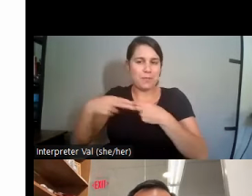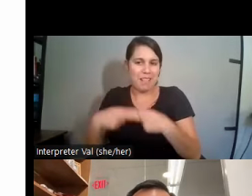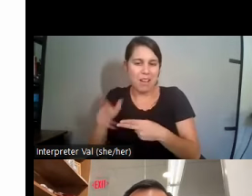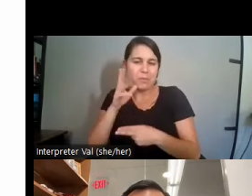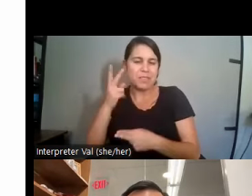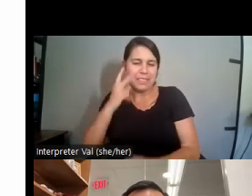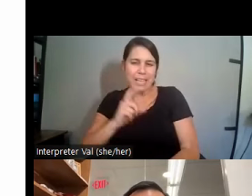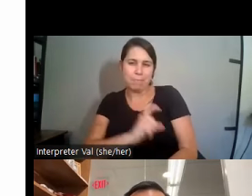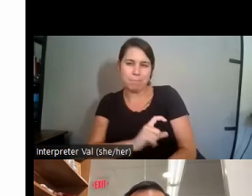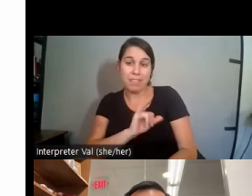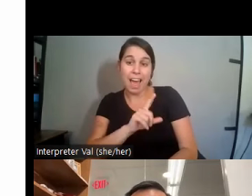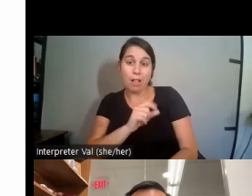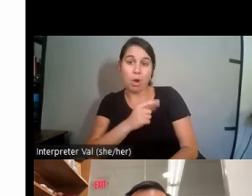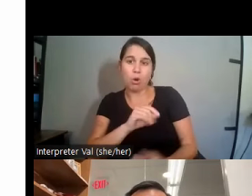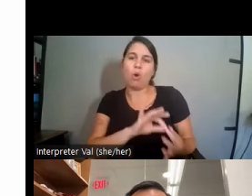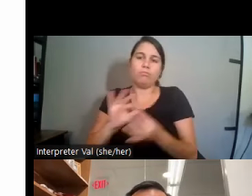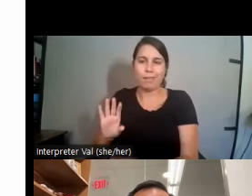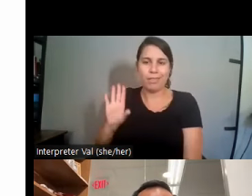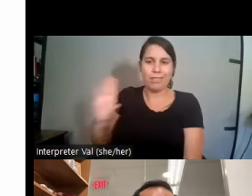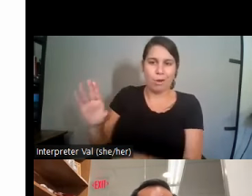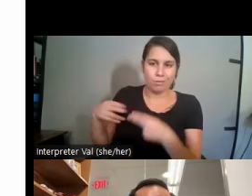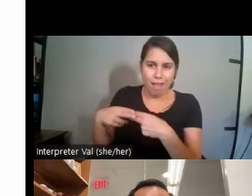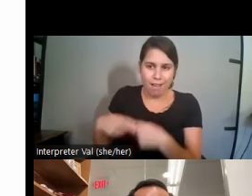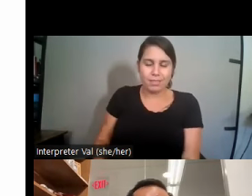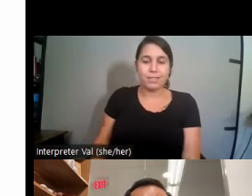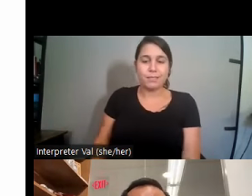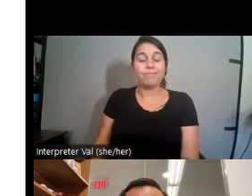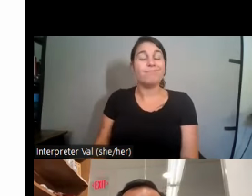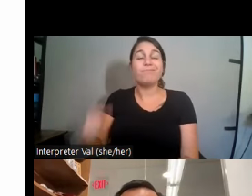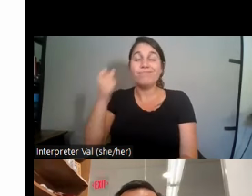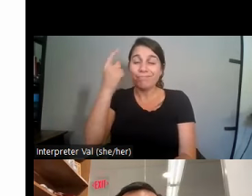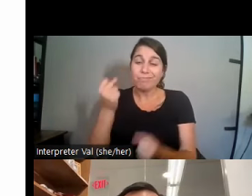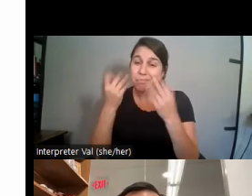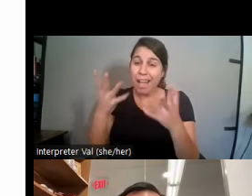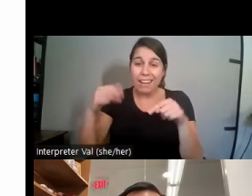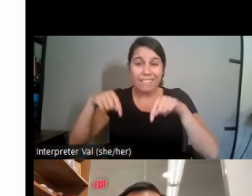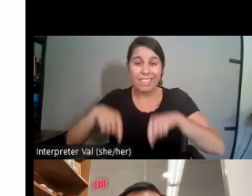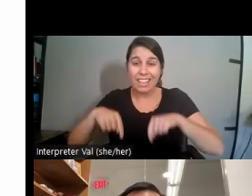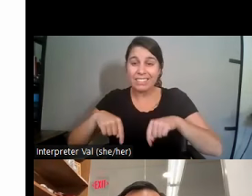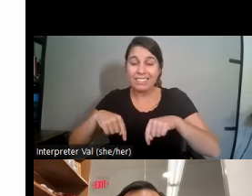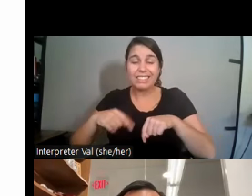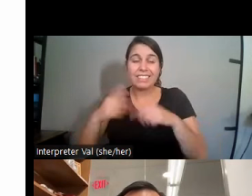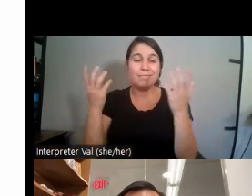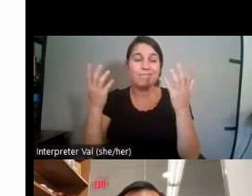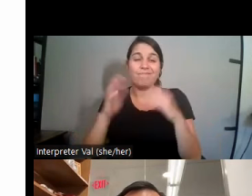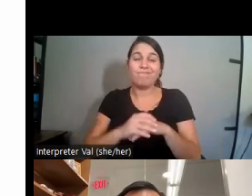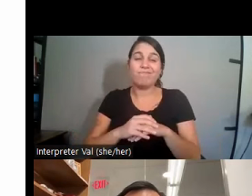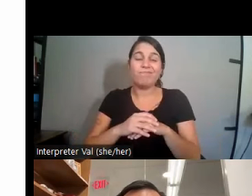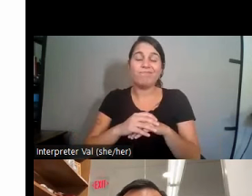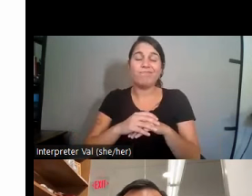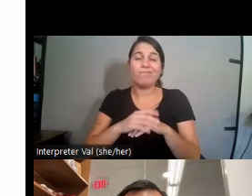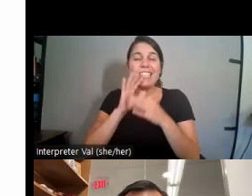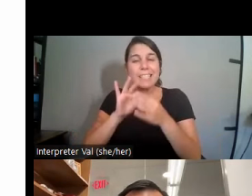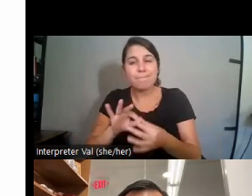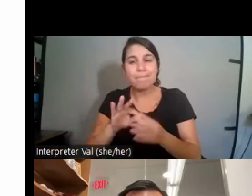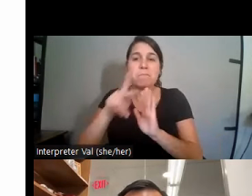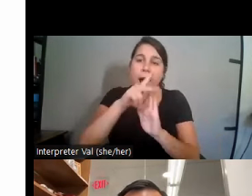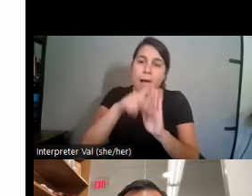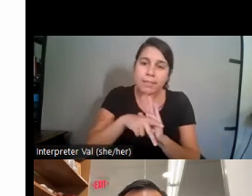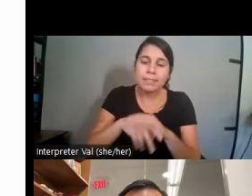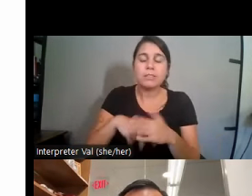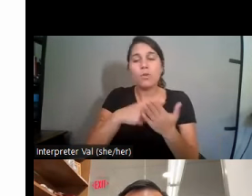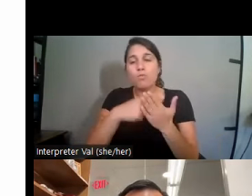HRSA logo. Because so much of this is actually policies and programs that